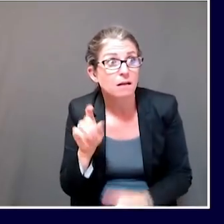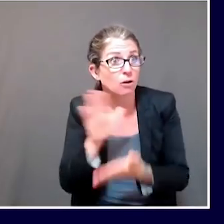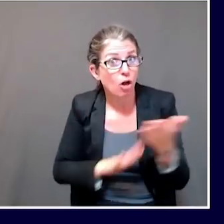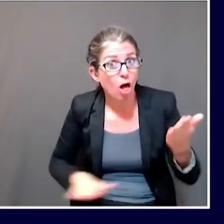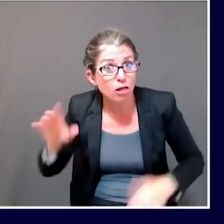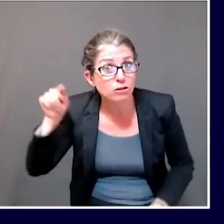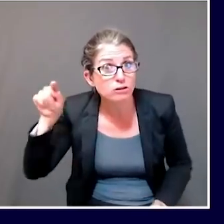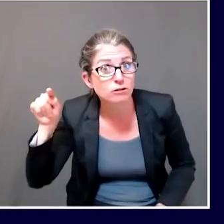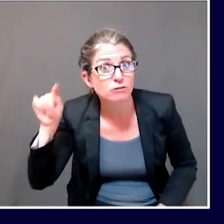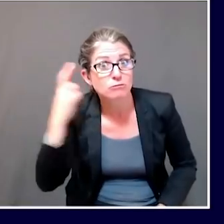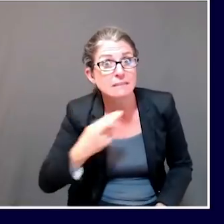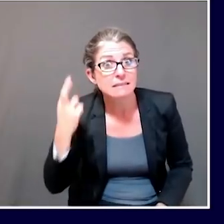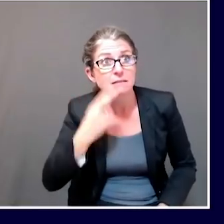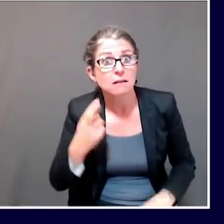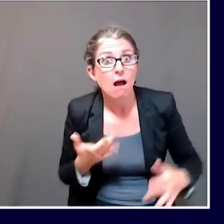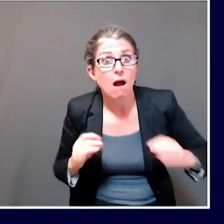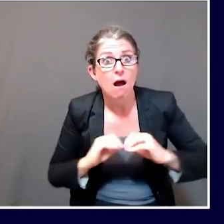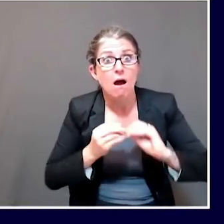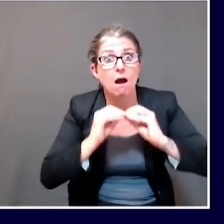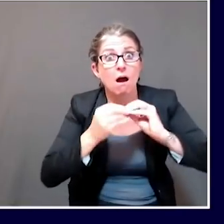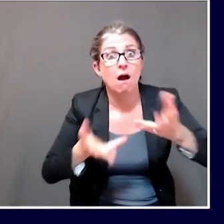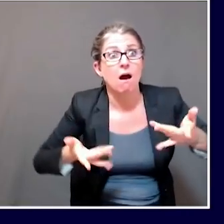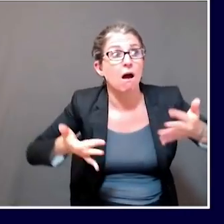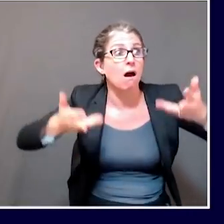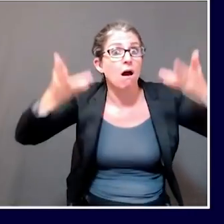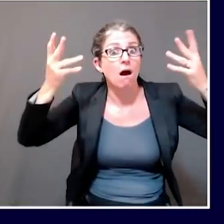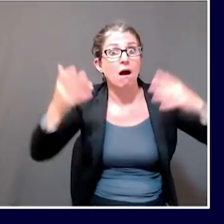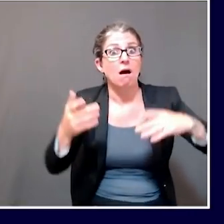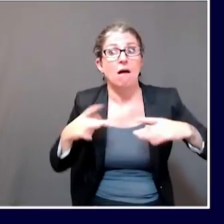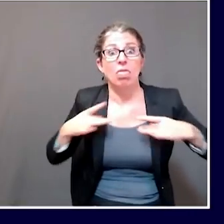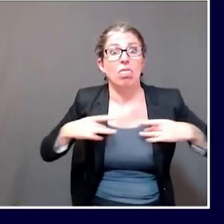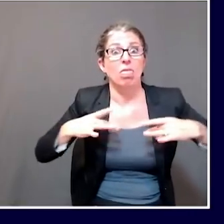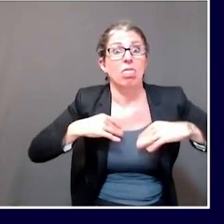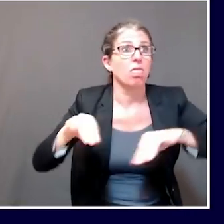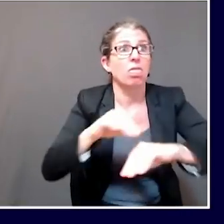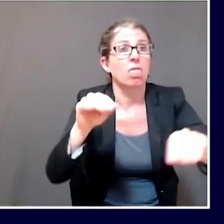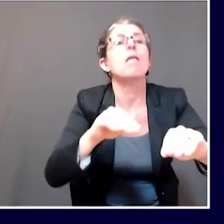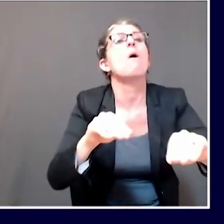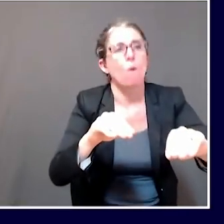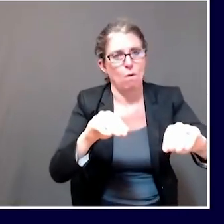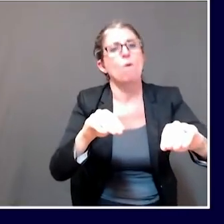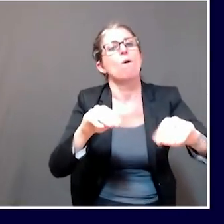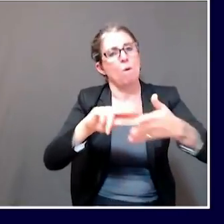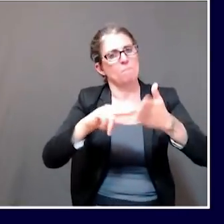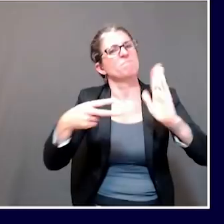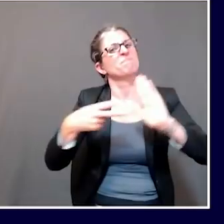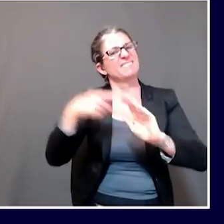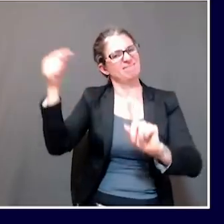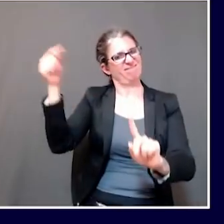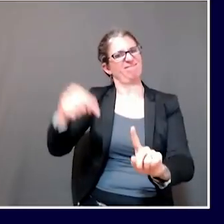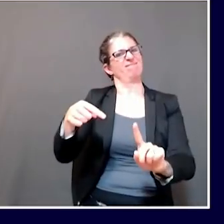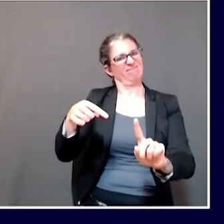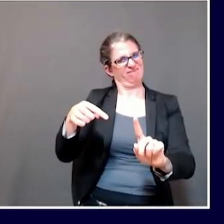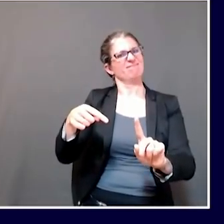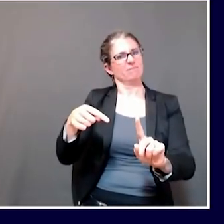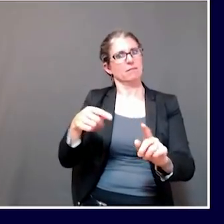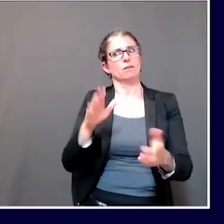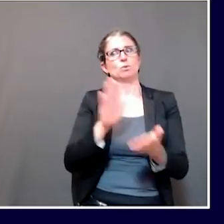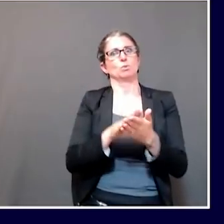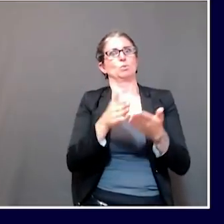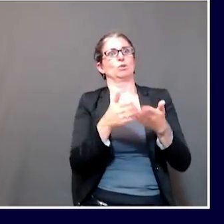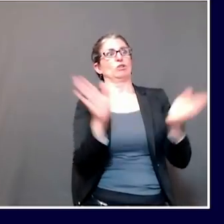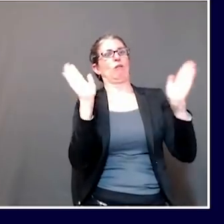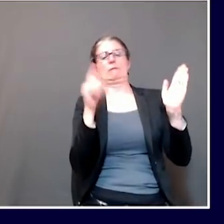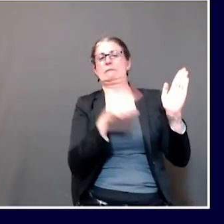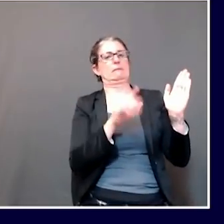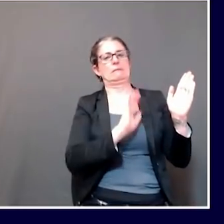in the community that could then translate into risk for the school system, that would affect our color analysis. If hypothetically